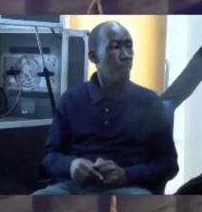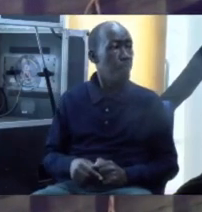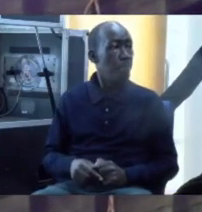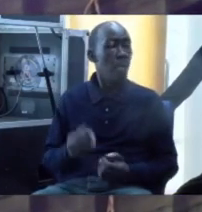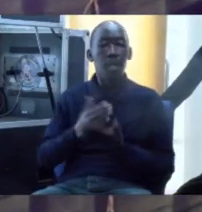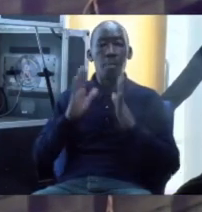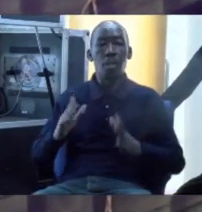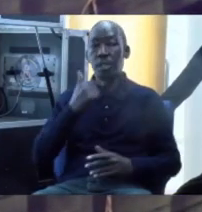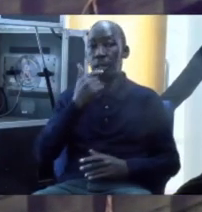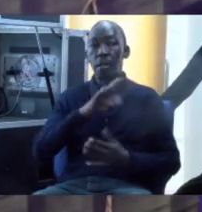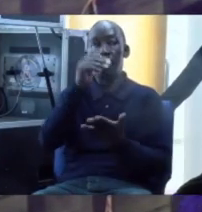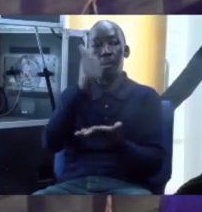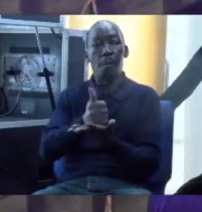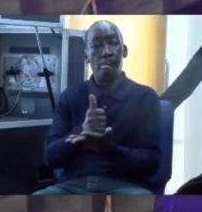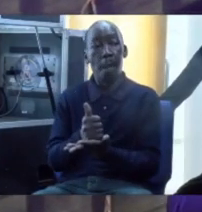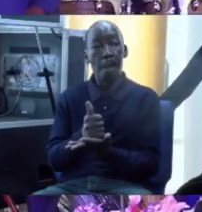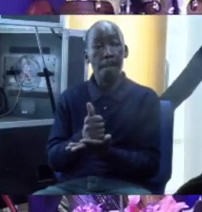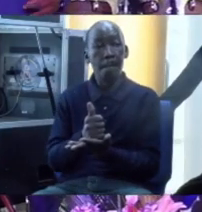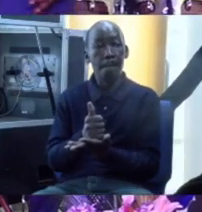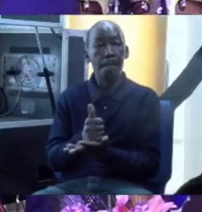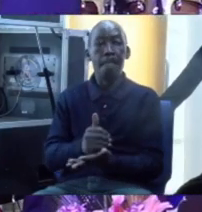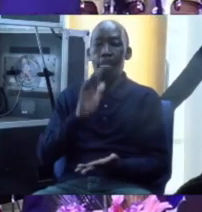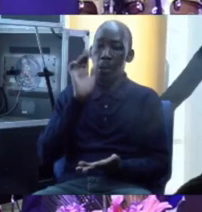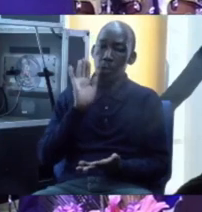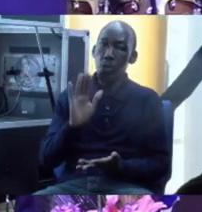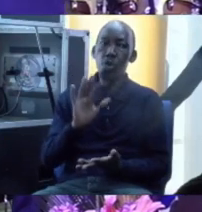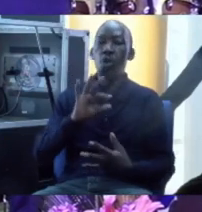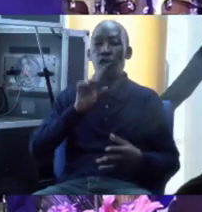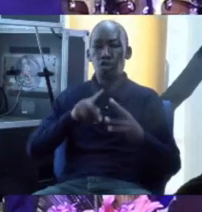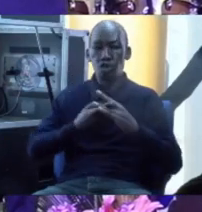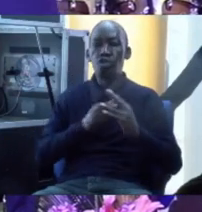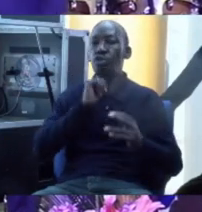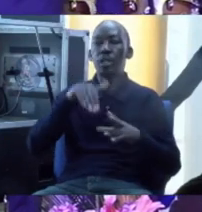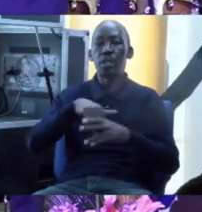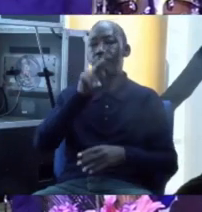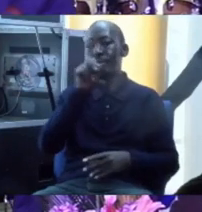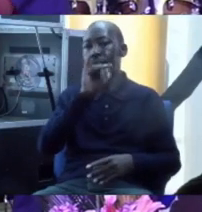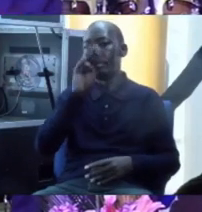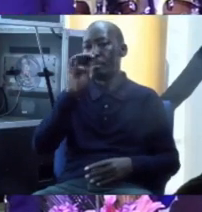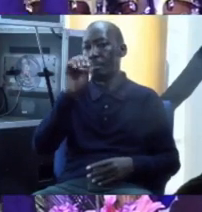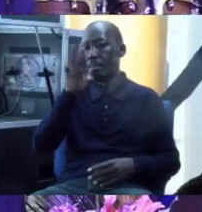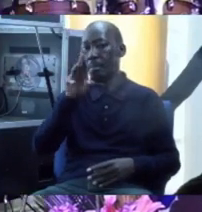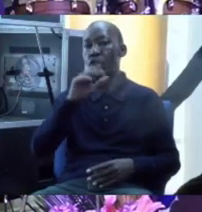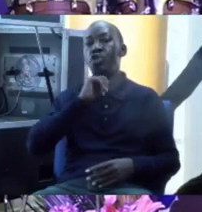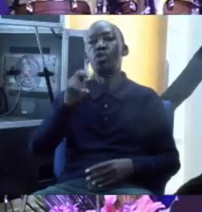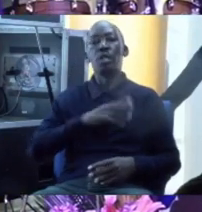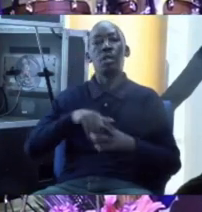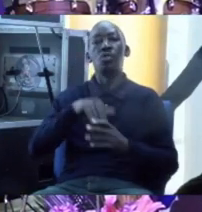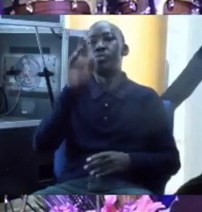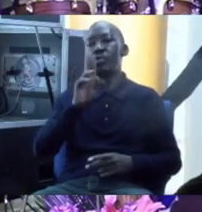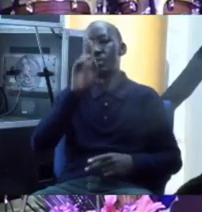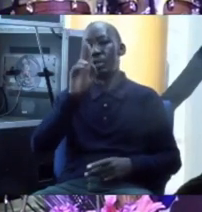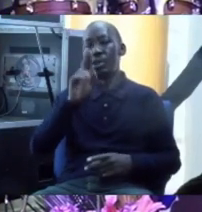Somebody say amen. Mtu aseme amina. Your source is not in Zimmerman. Chemichemi yako haiko Zimmerman. Your source is not in Umoja. Chemichemi